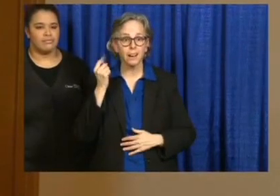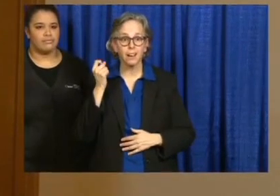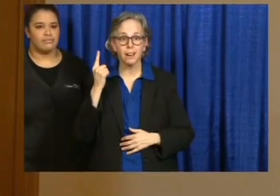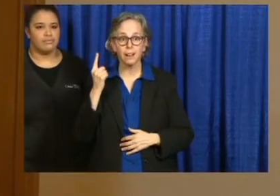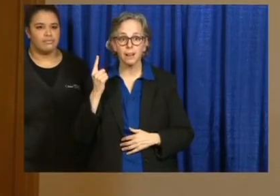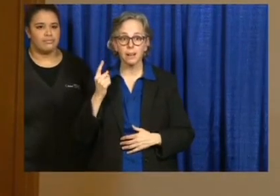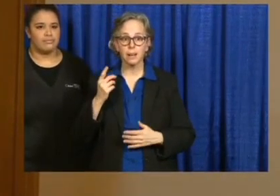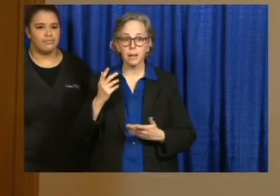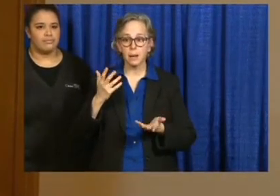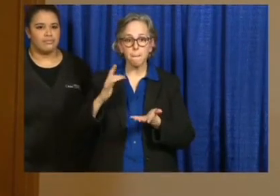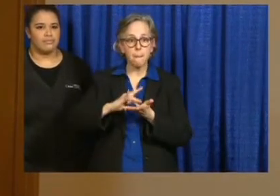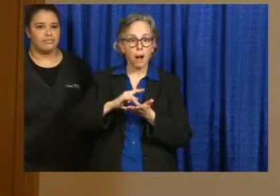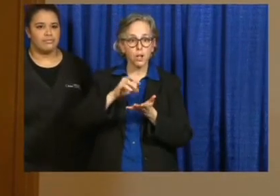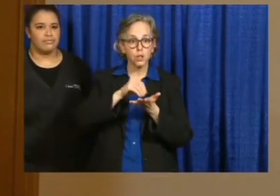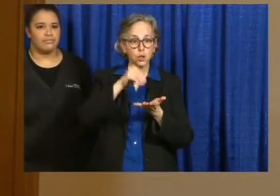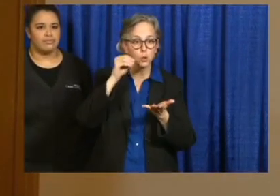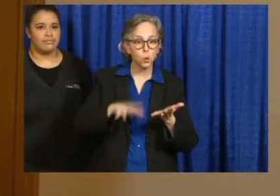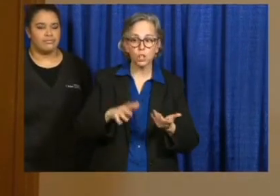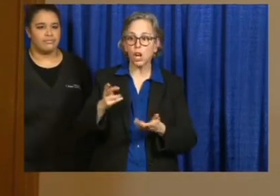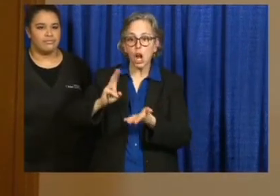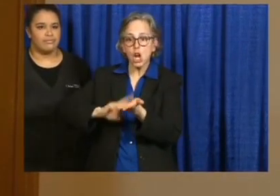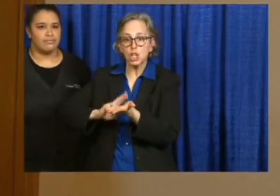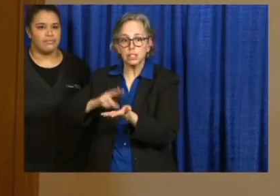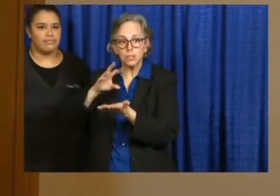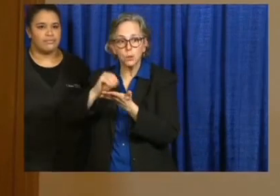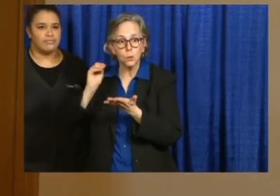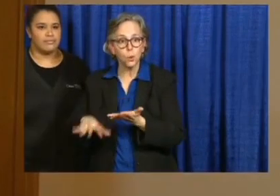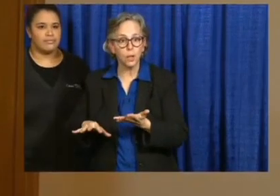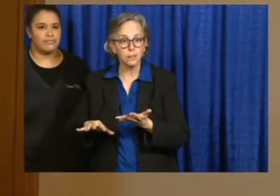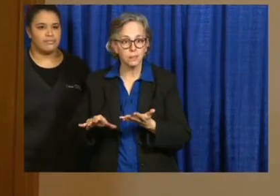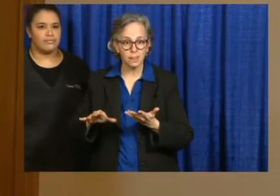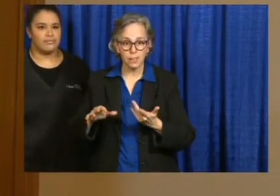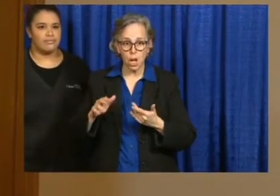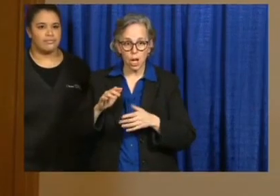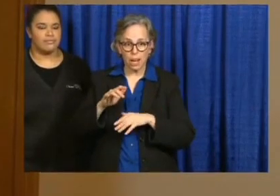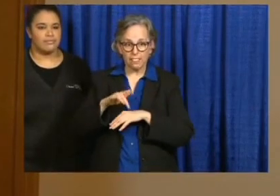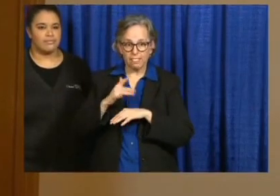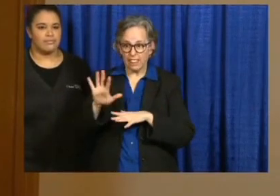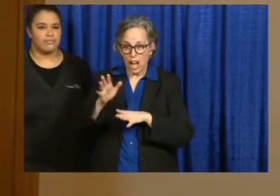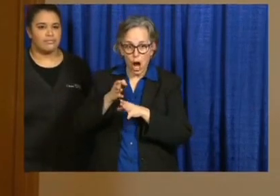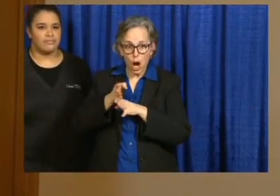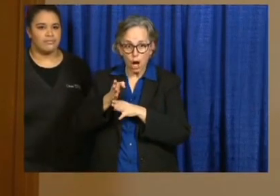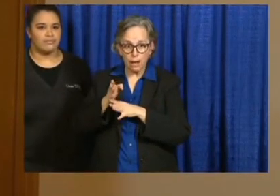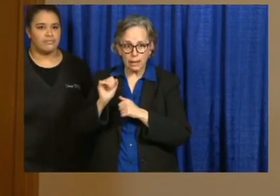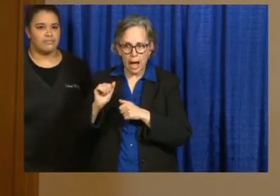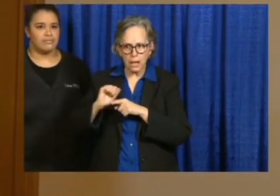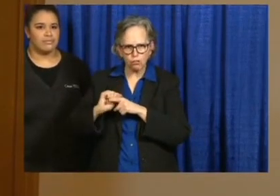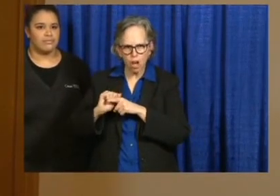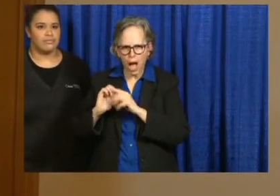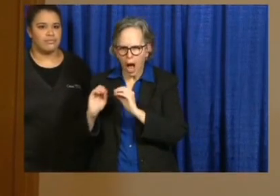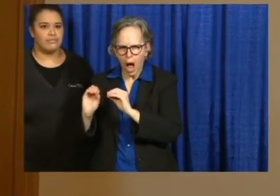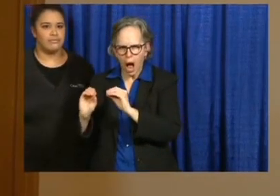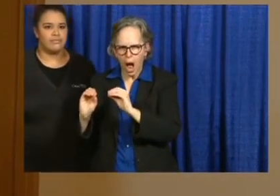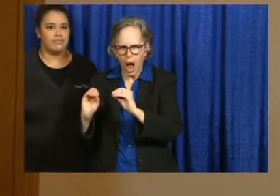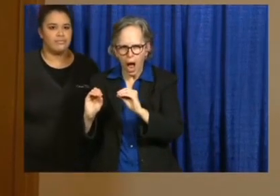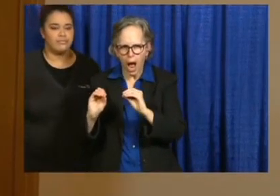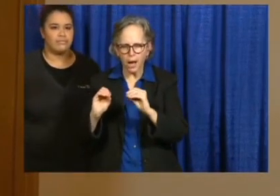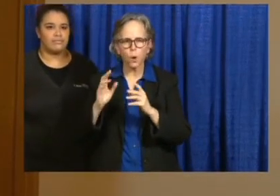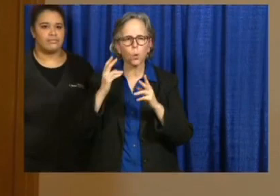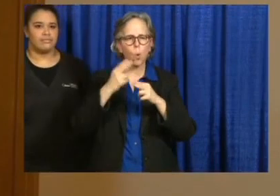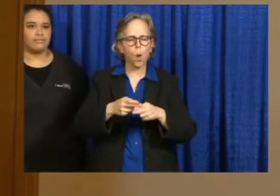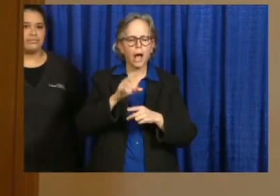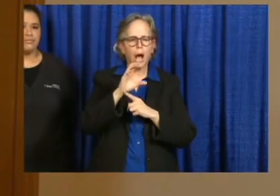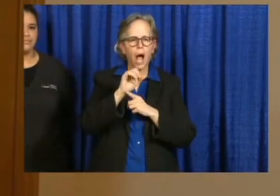students and really other public health students early in their career to be able to do some of that contact tracing. That's